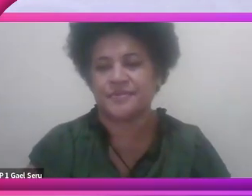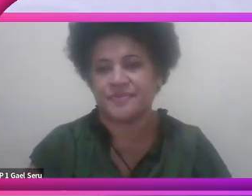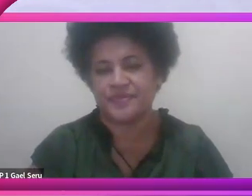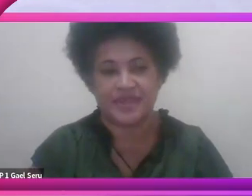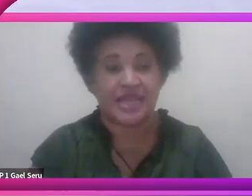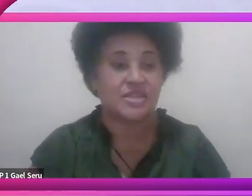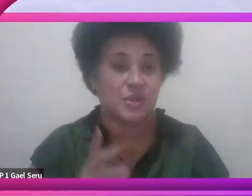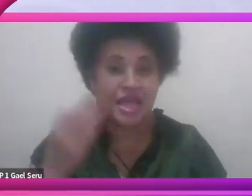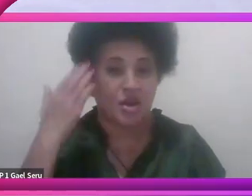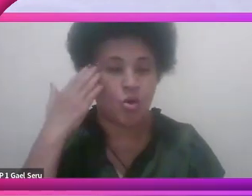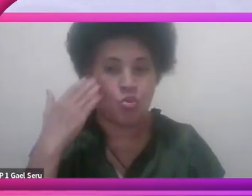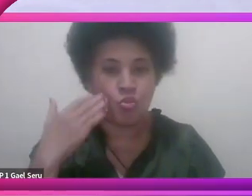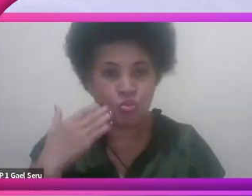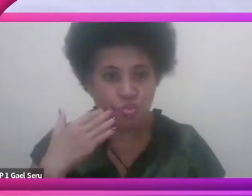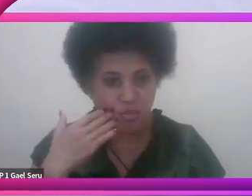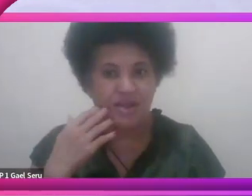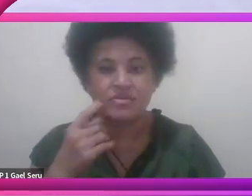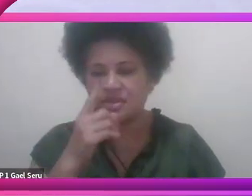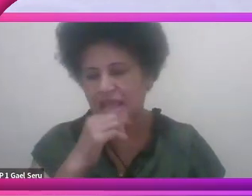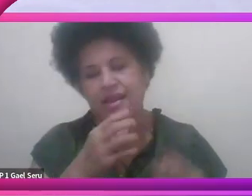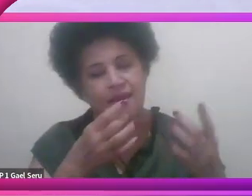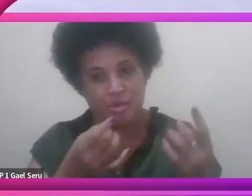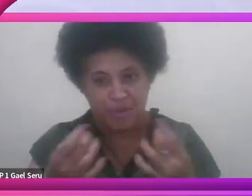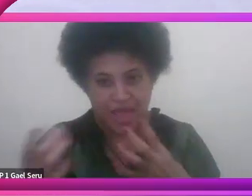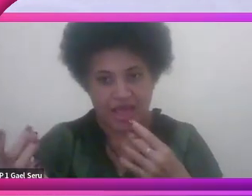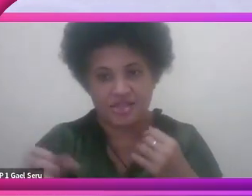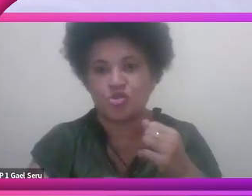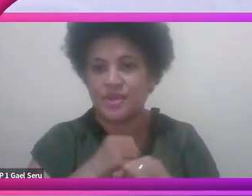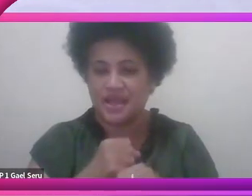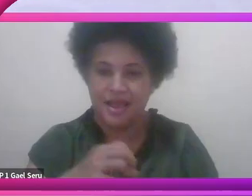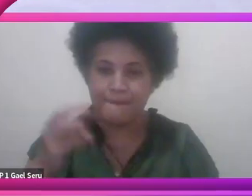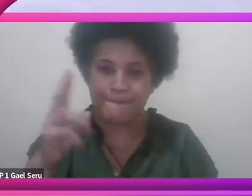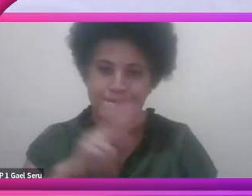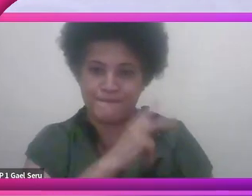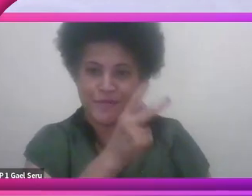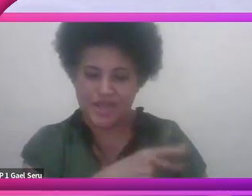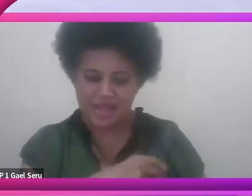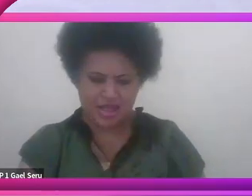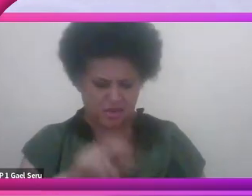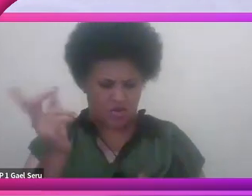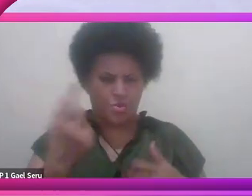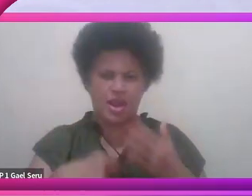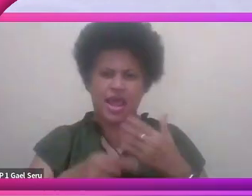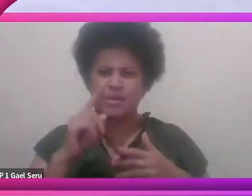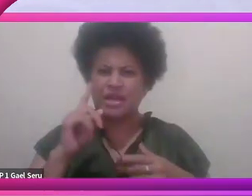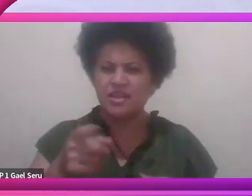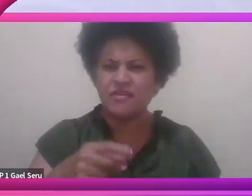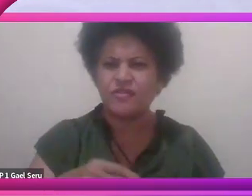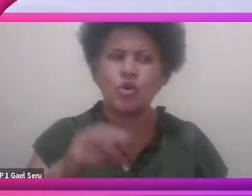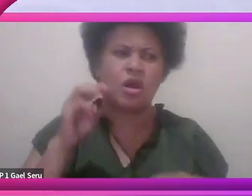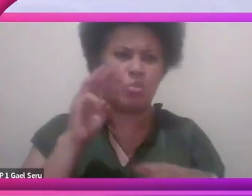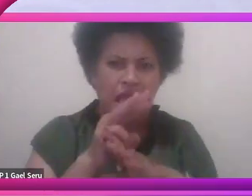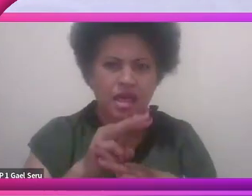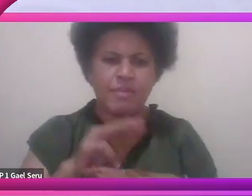The woman allow the woman body to prepare themselves to have the pregnancy. So what happens if she have pregnant and then next few months she have pregnant again, and